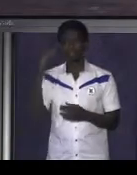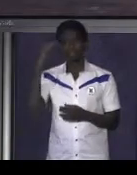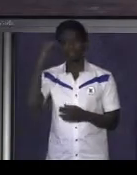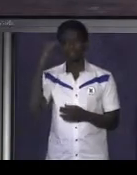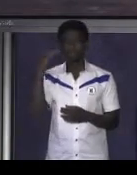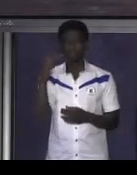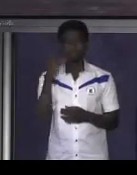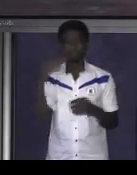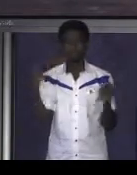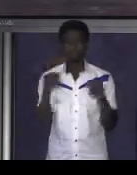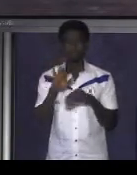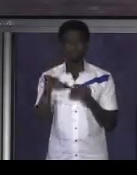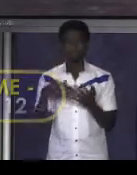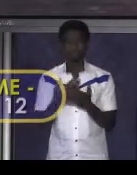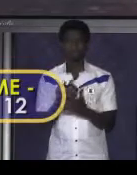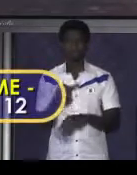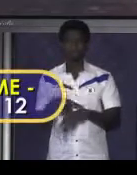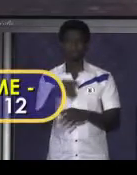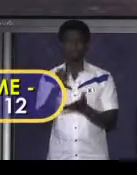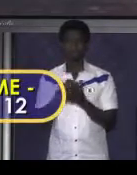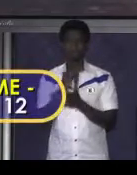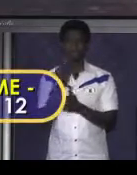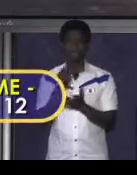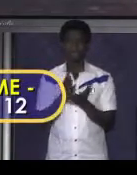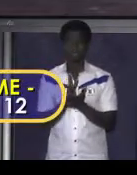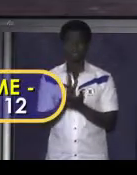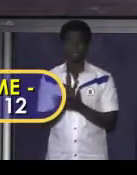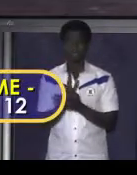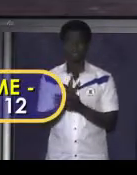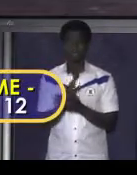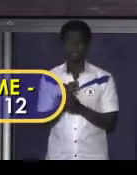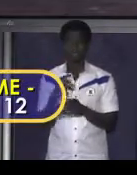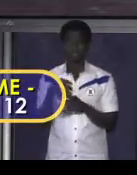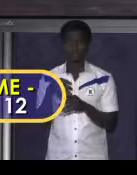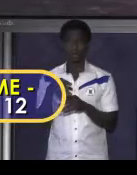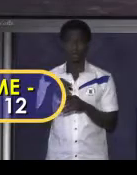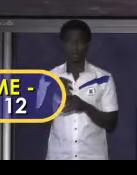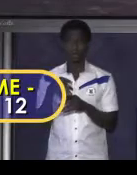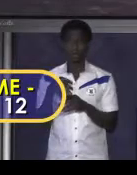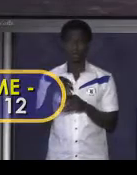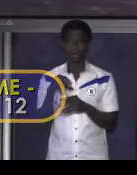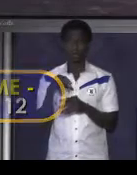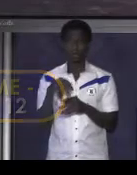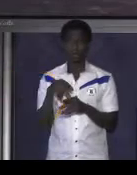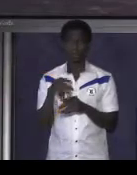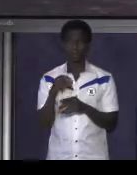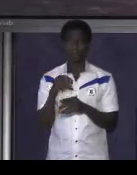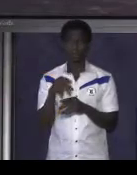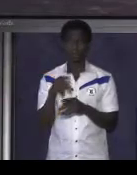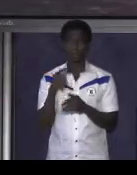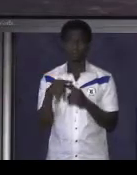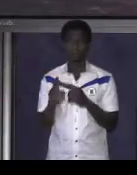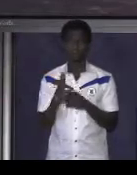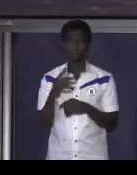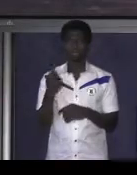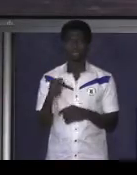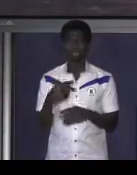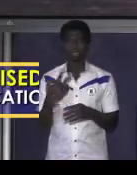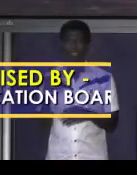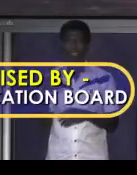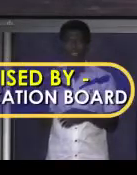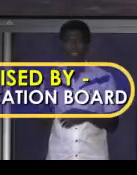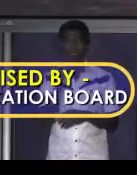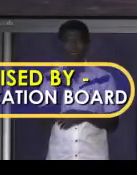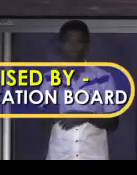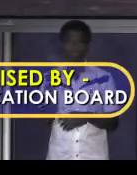headache all the time. That is the appropriate preposition to use. The next question now. The three of you should